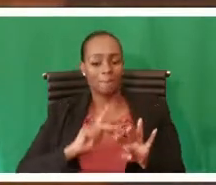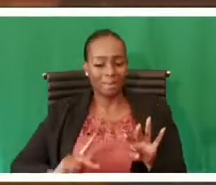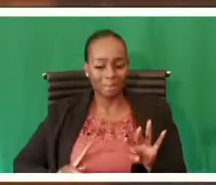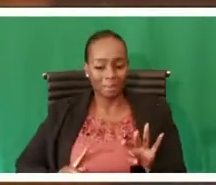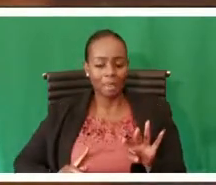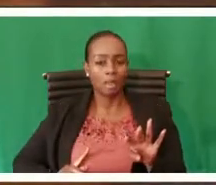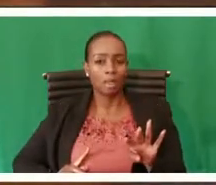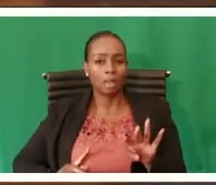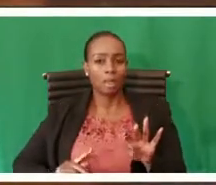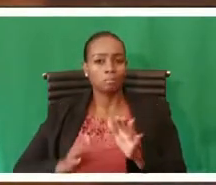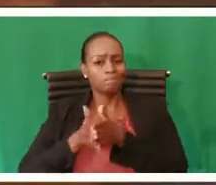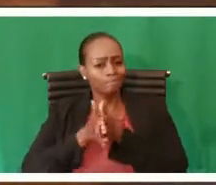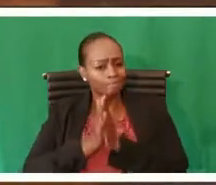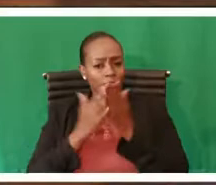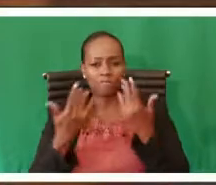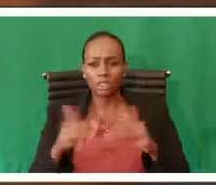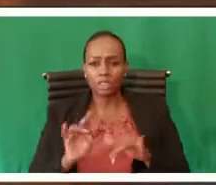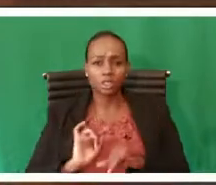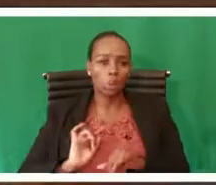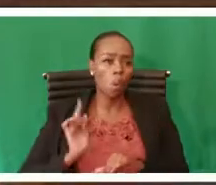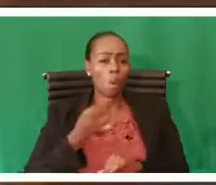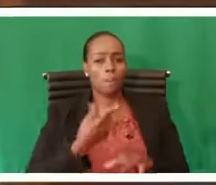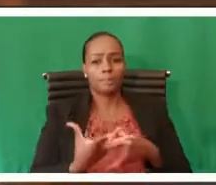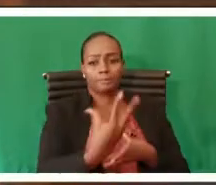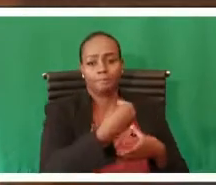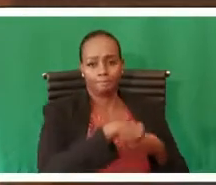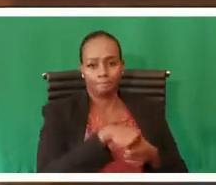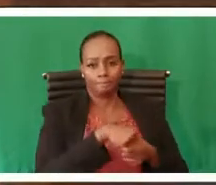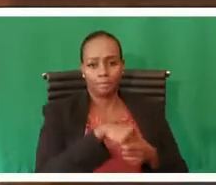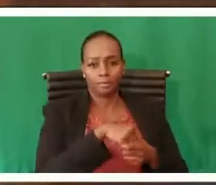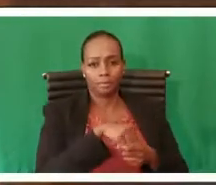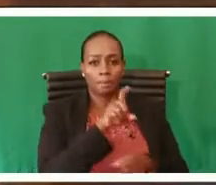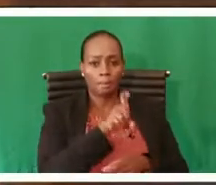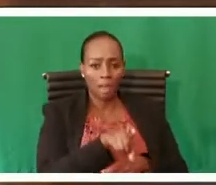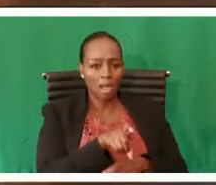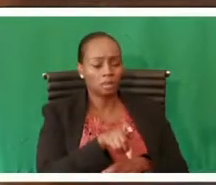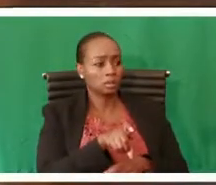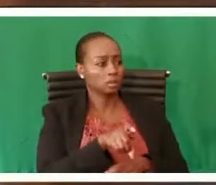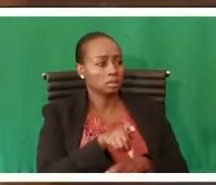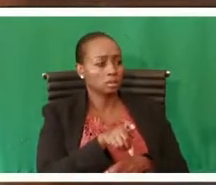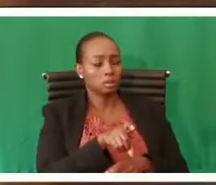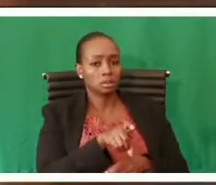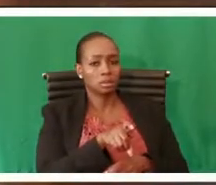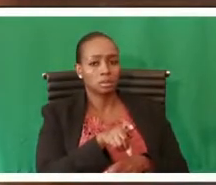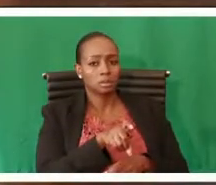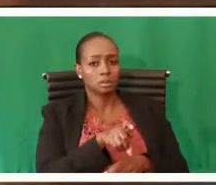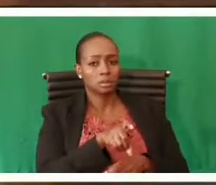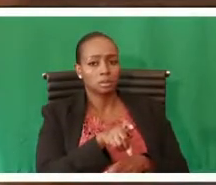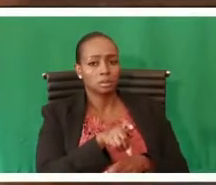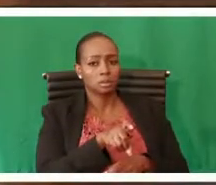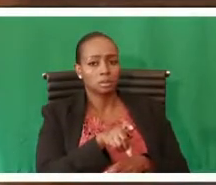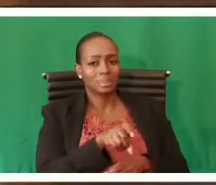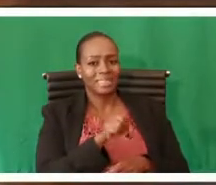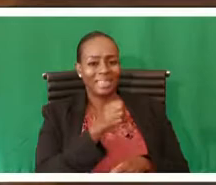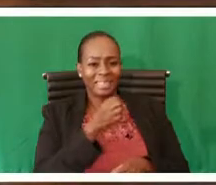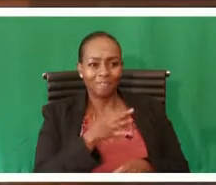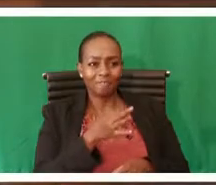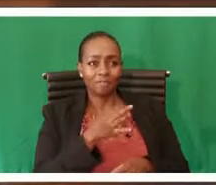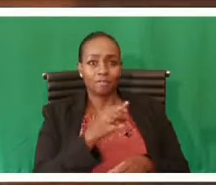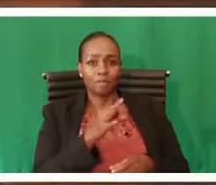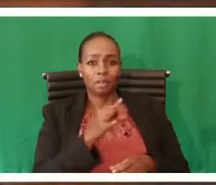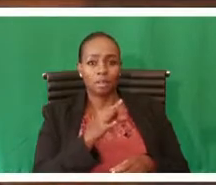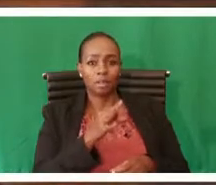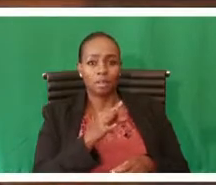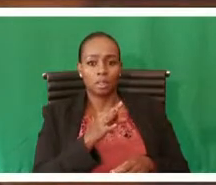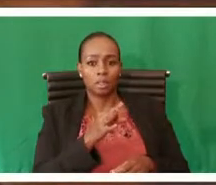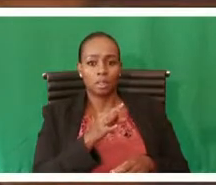to cooperate. Because if we were to be faced with a stronger